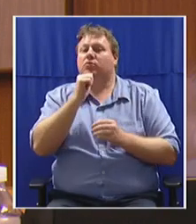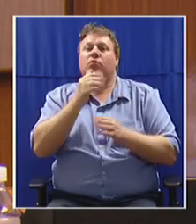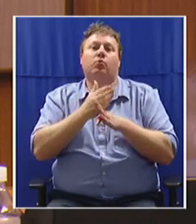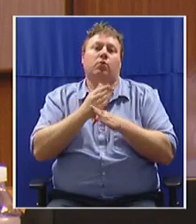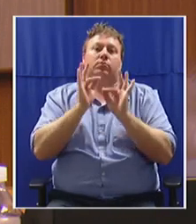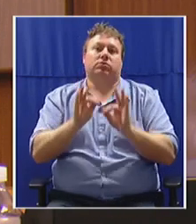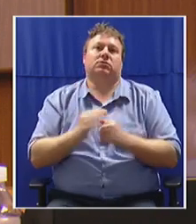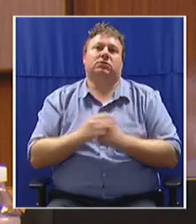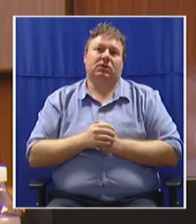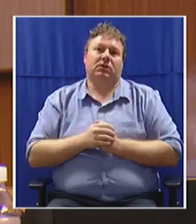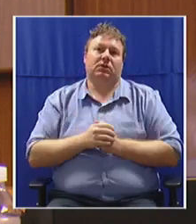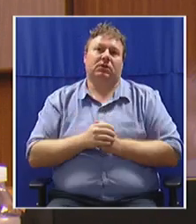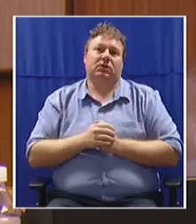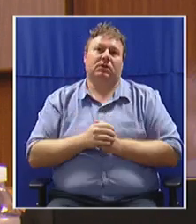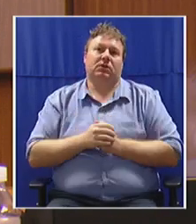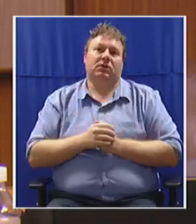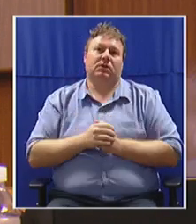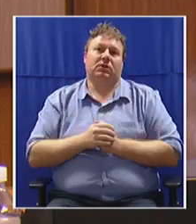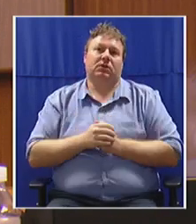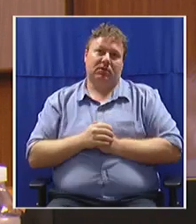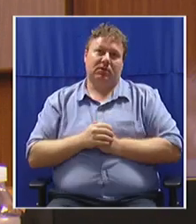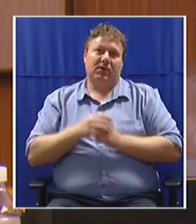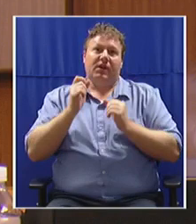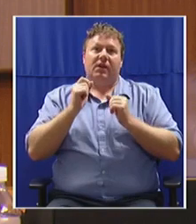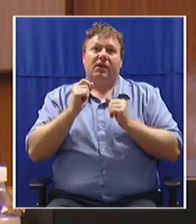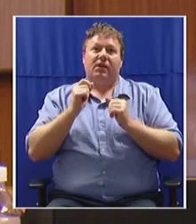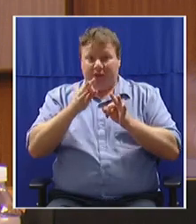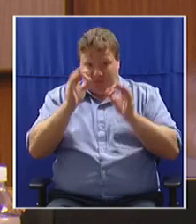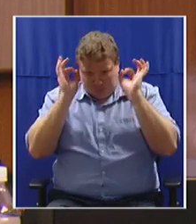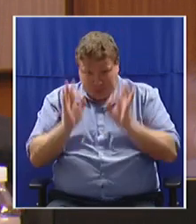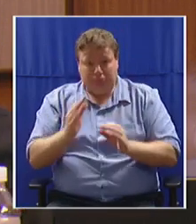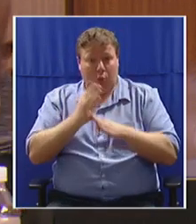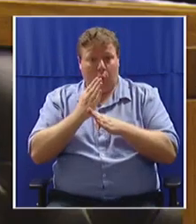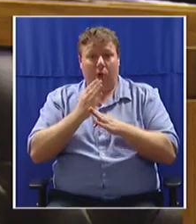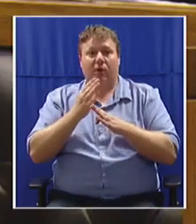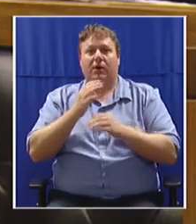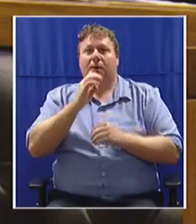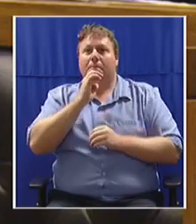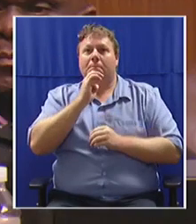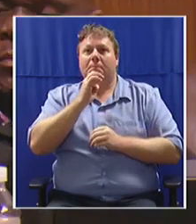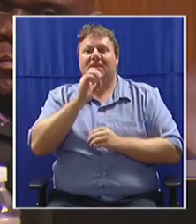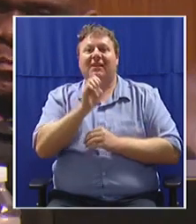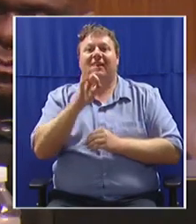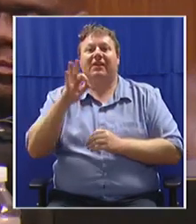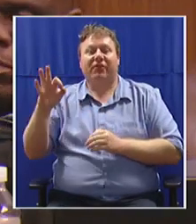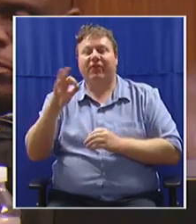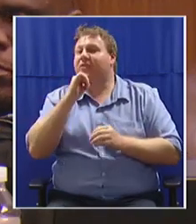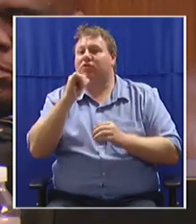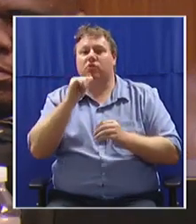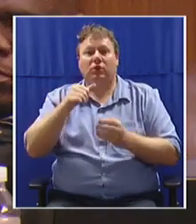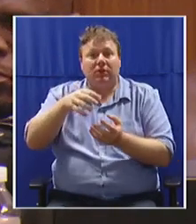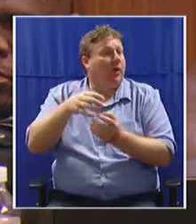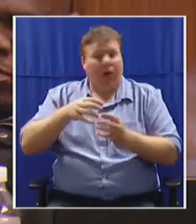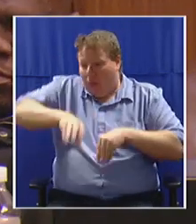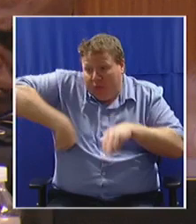of course my friends in red would not have looted the VBS bank for starters. They would not have evaded the SARS, and they would